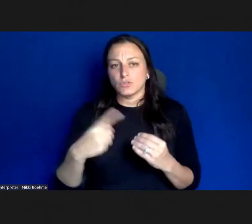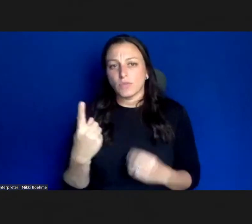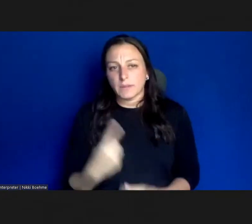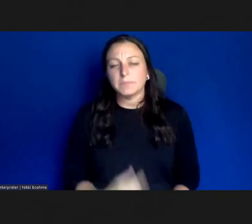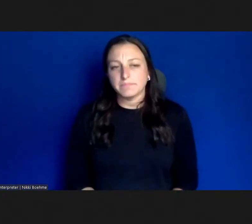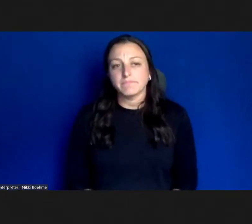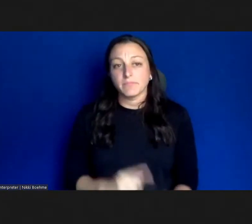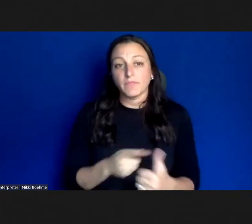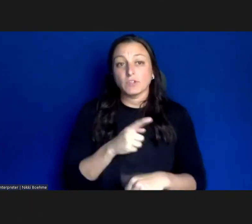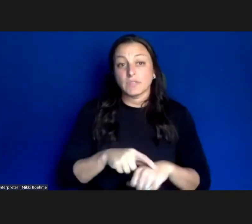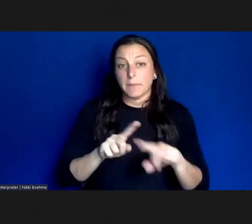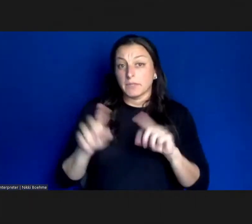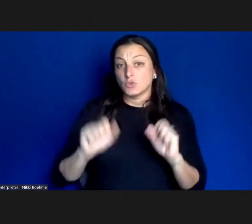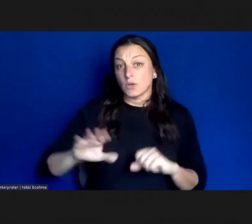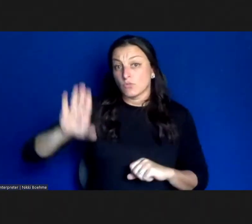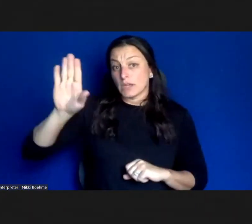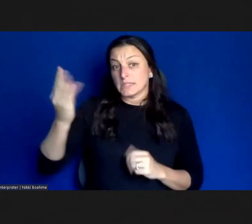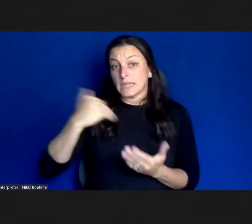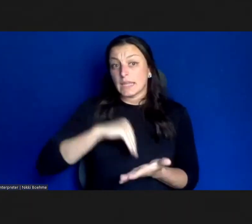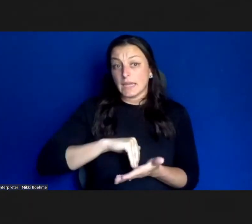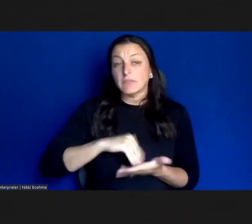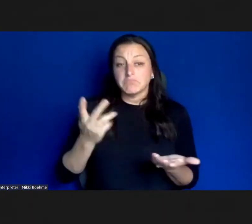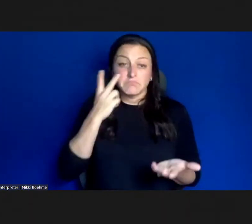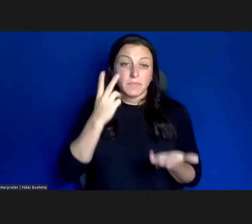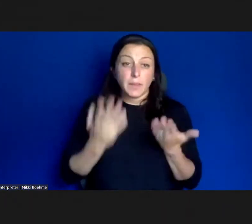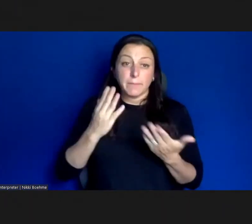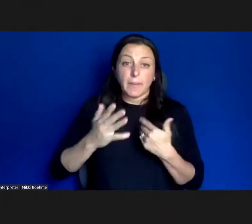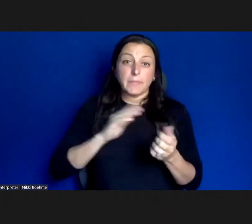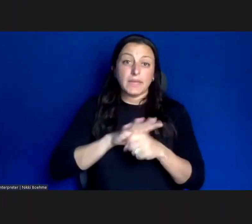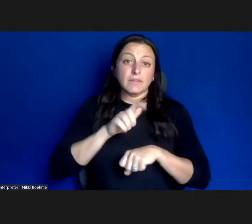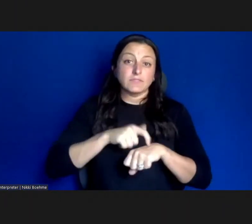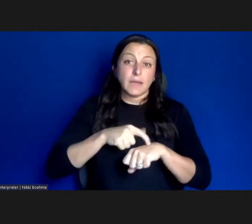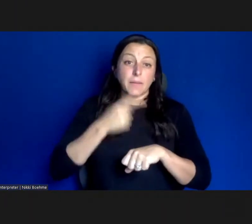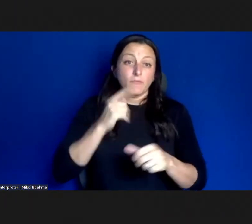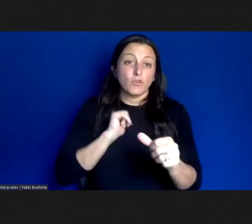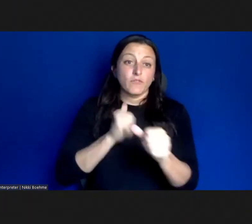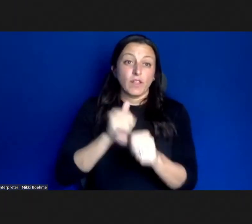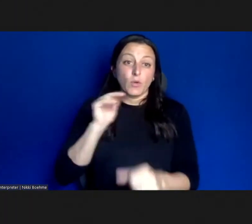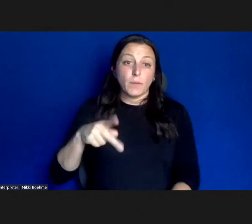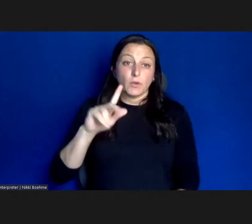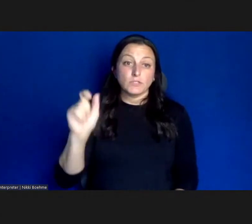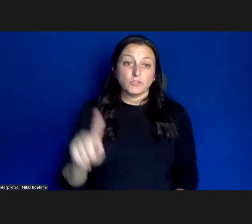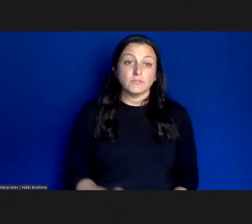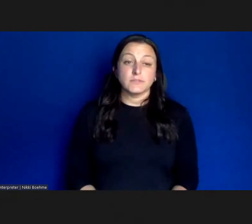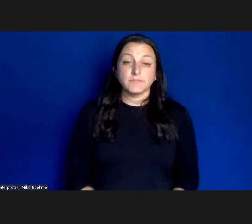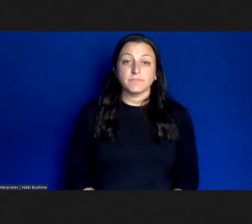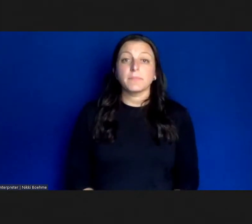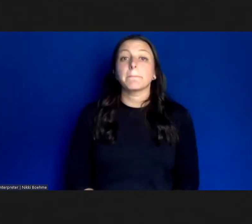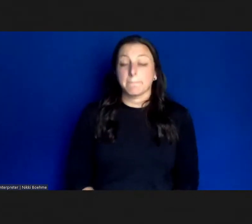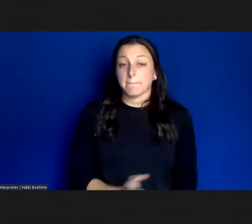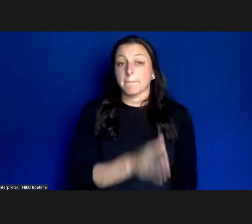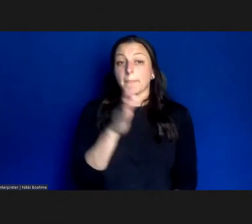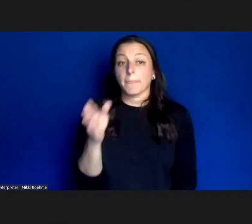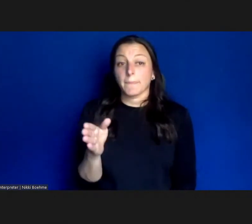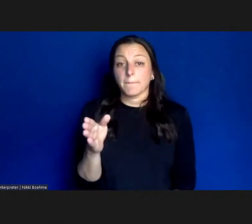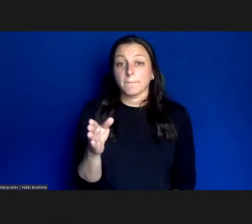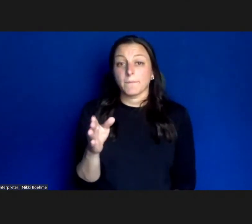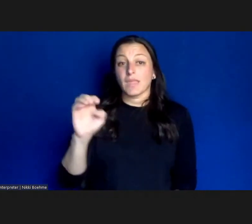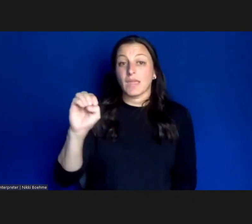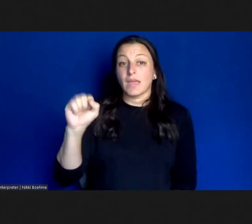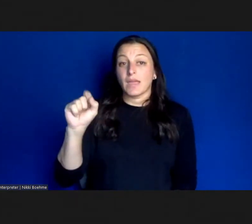around. But if you want to raise your hand again, we can certainly see if we have time for follow-ups at the end. Let's go ahead and move on to